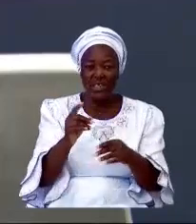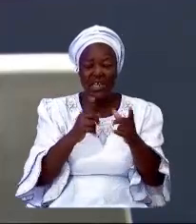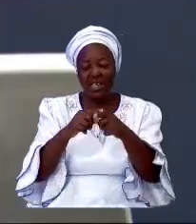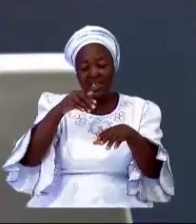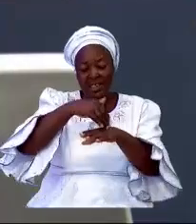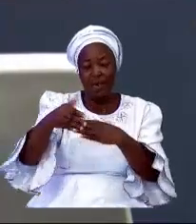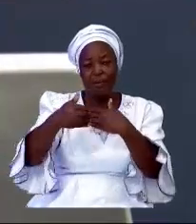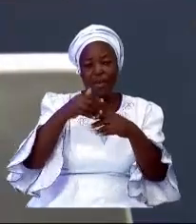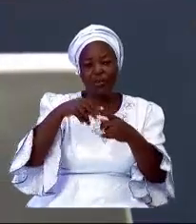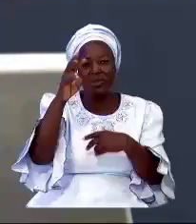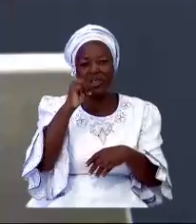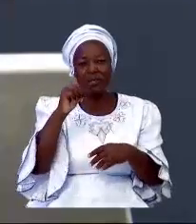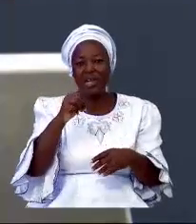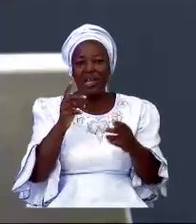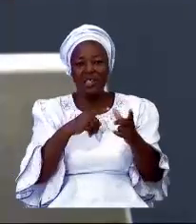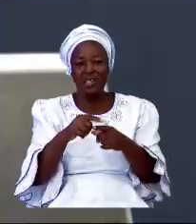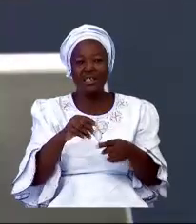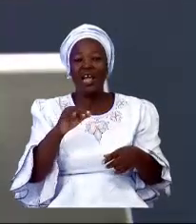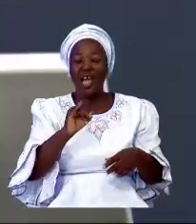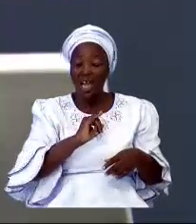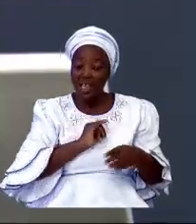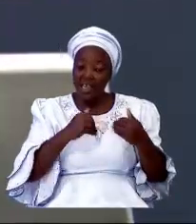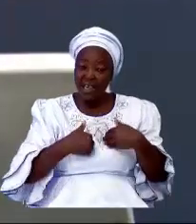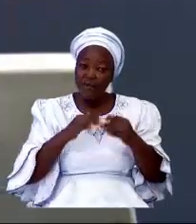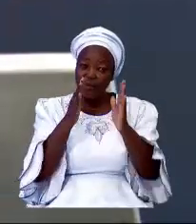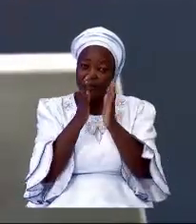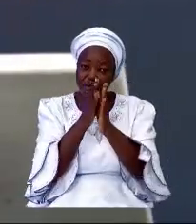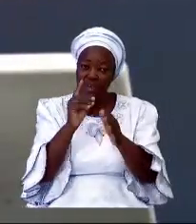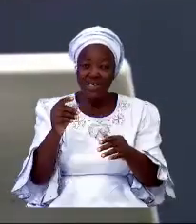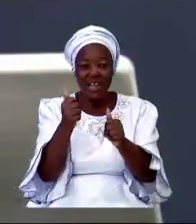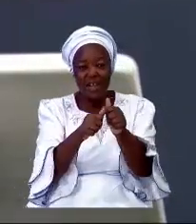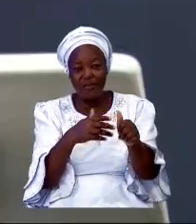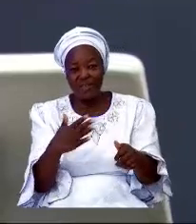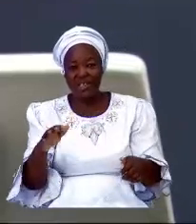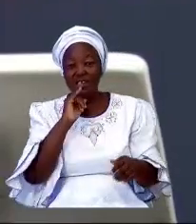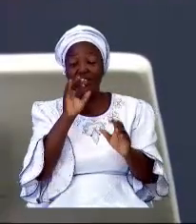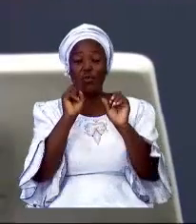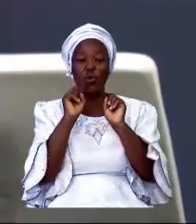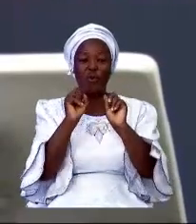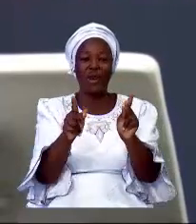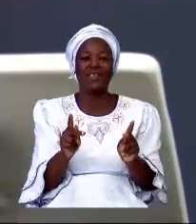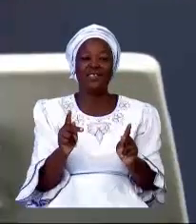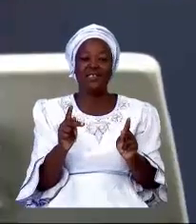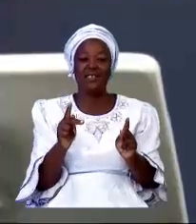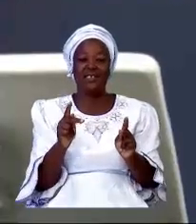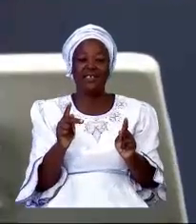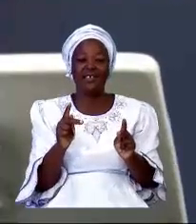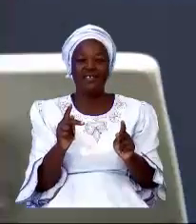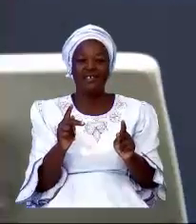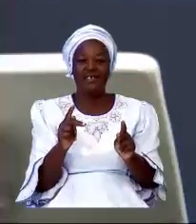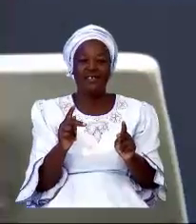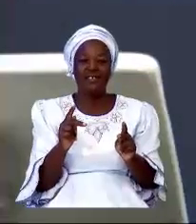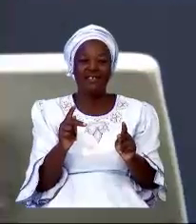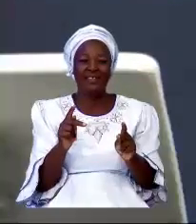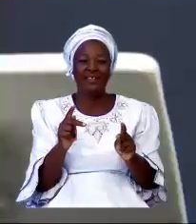And then I sent back text to him, and I said, I have prayed,